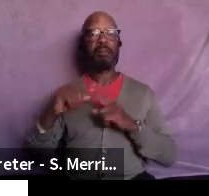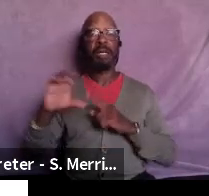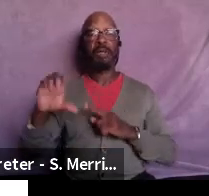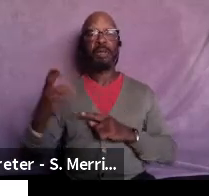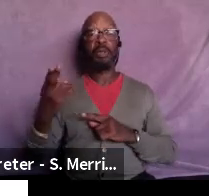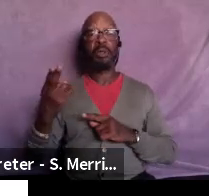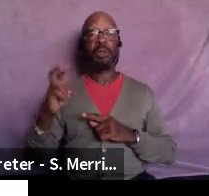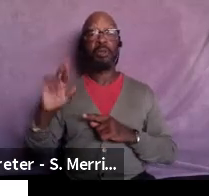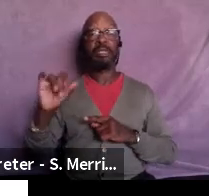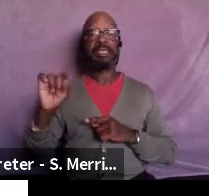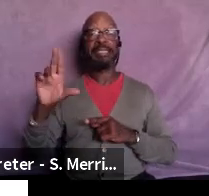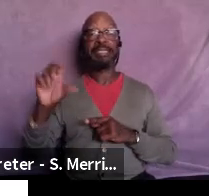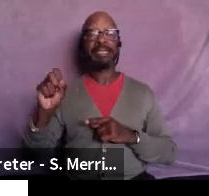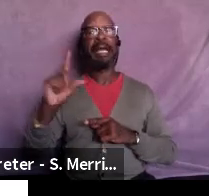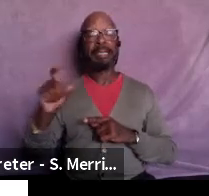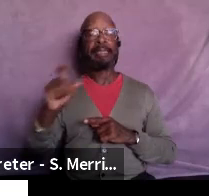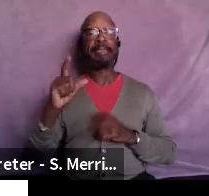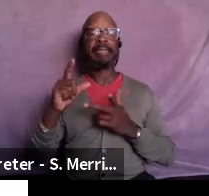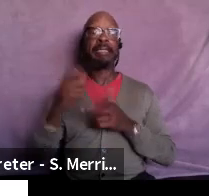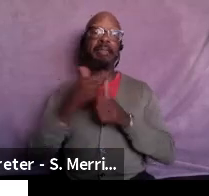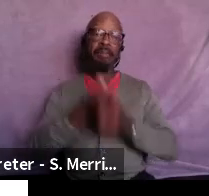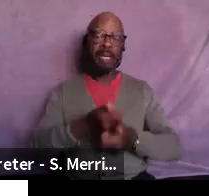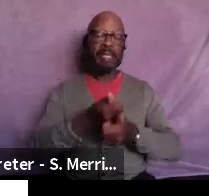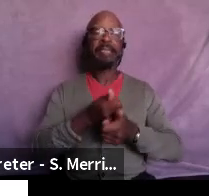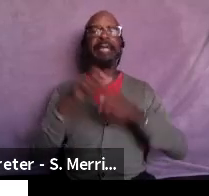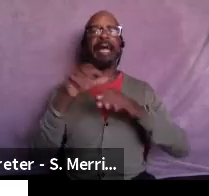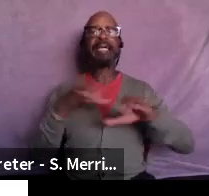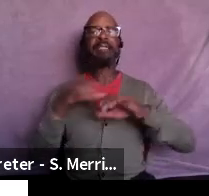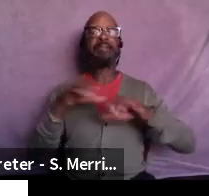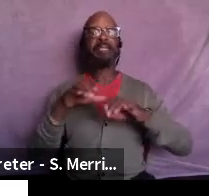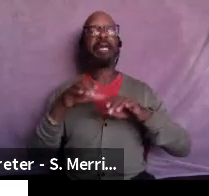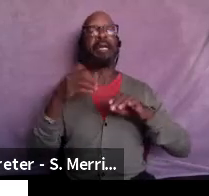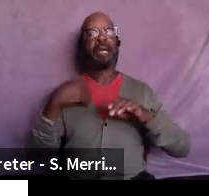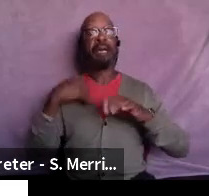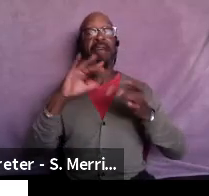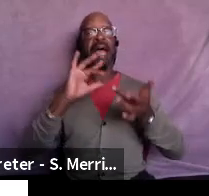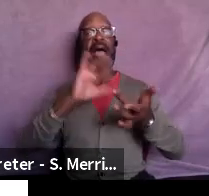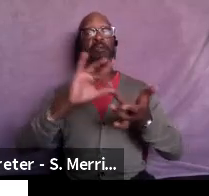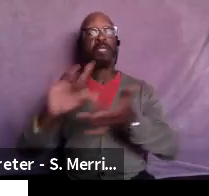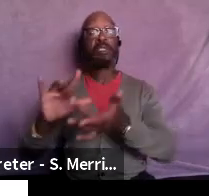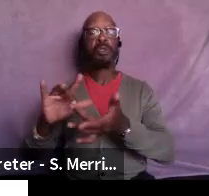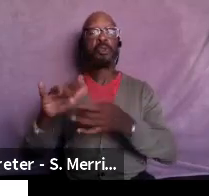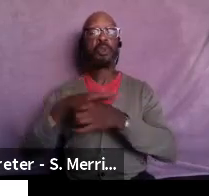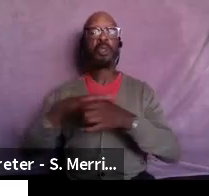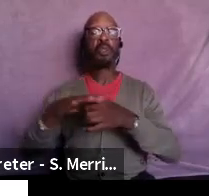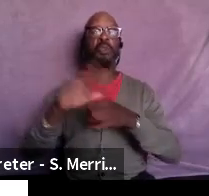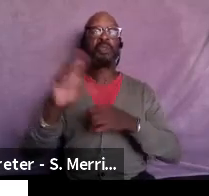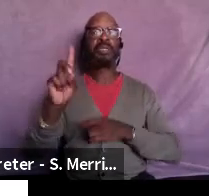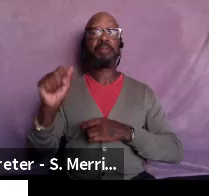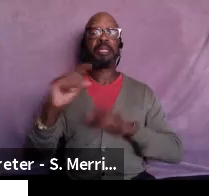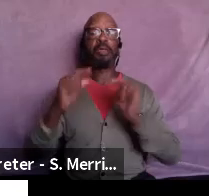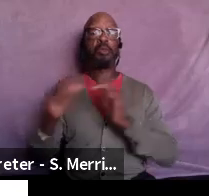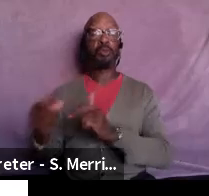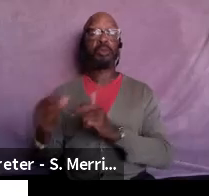ongoing compliance activities, and conduct outreach to local disability groups on the